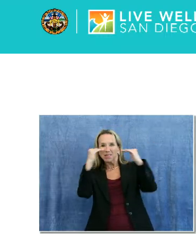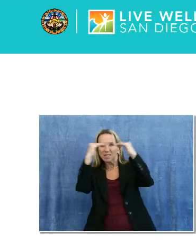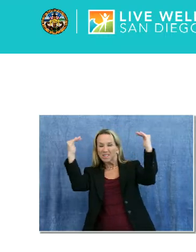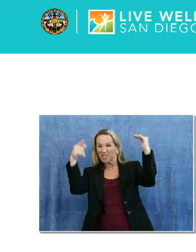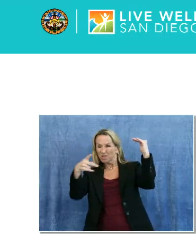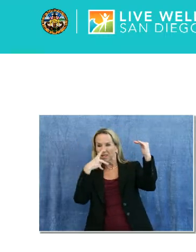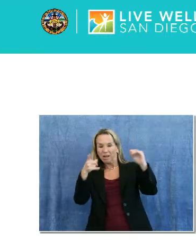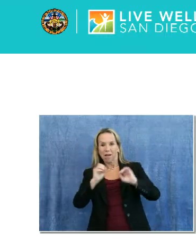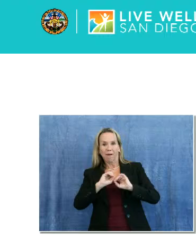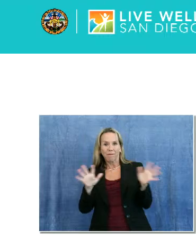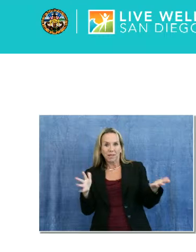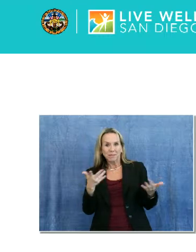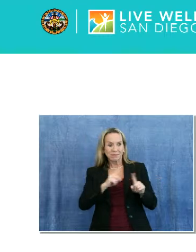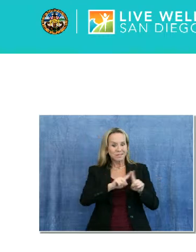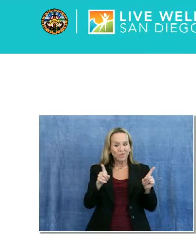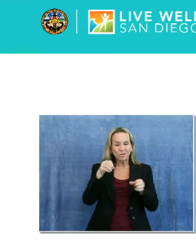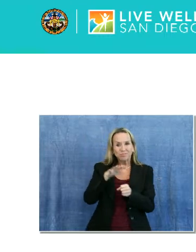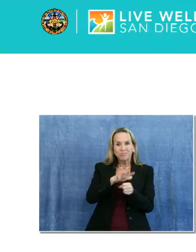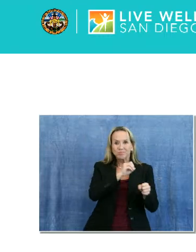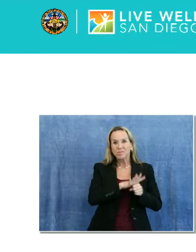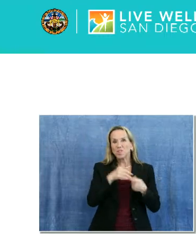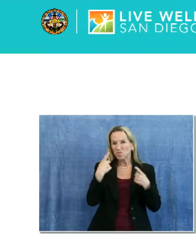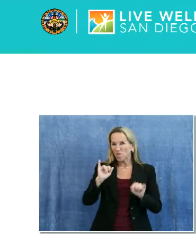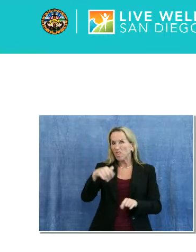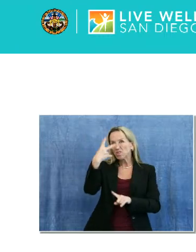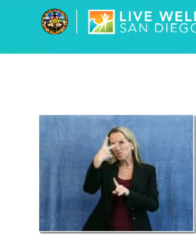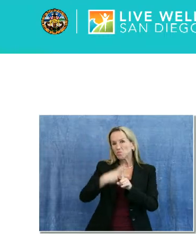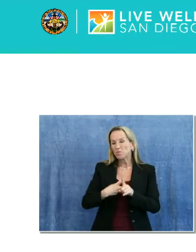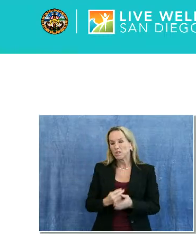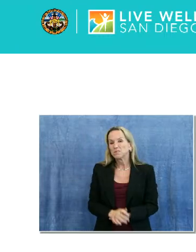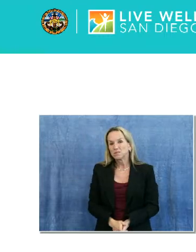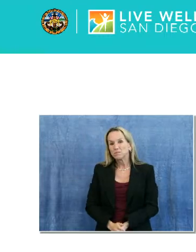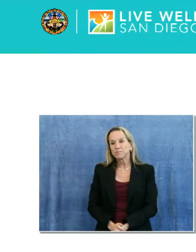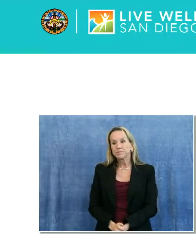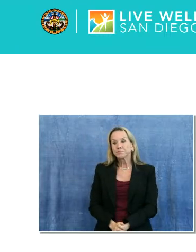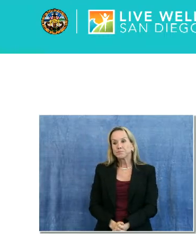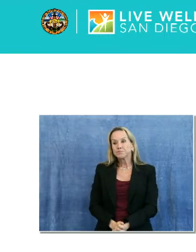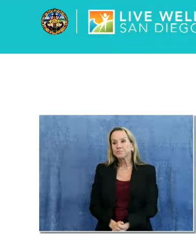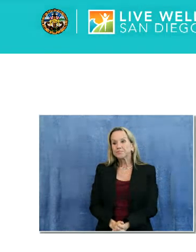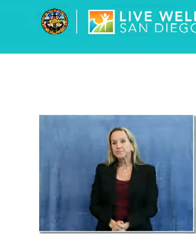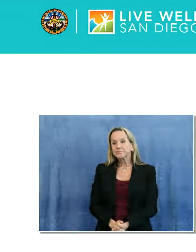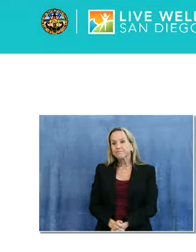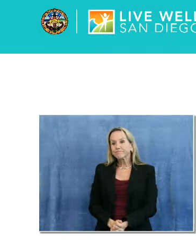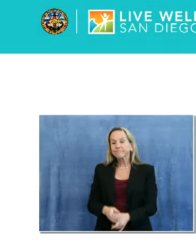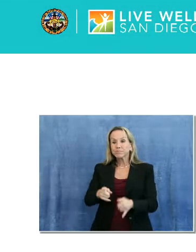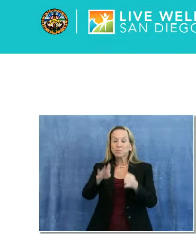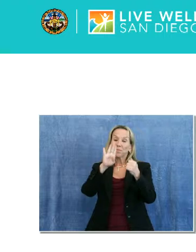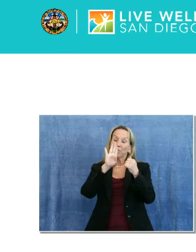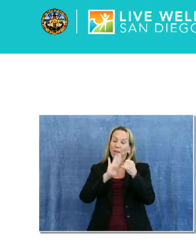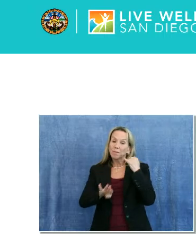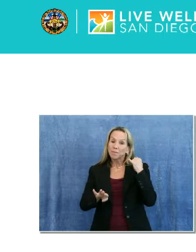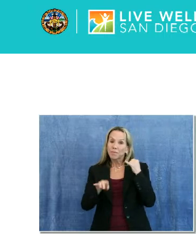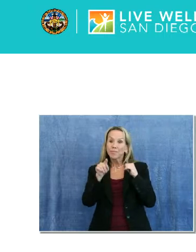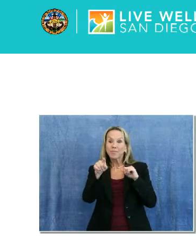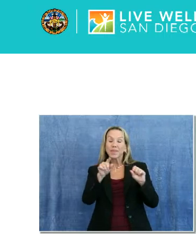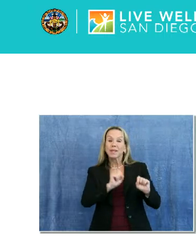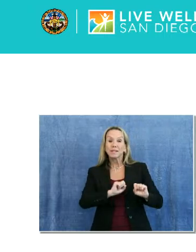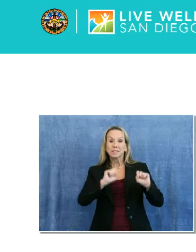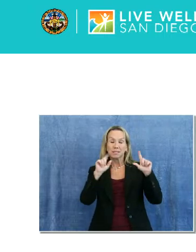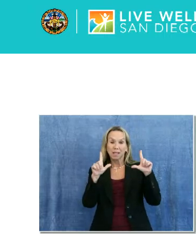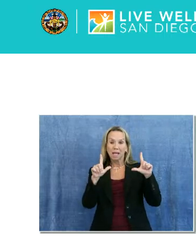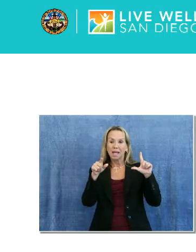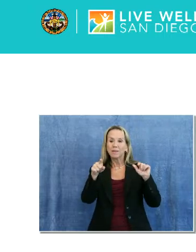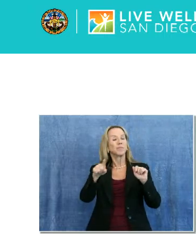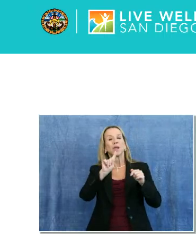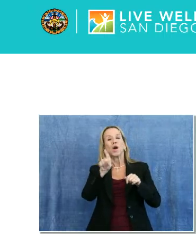settings for the outbreaks during these 2 months. Lastly, this slide is just